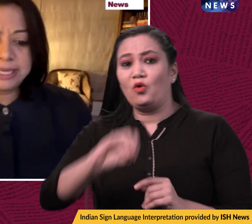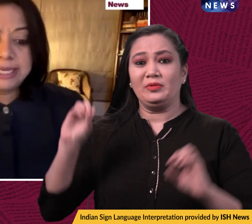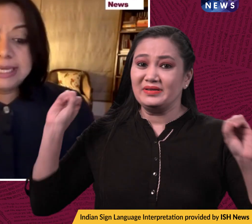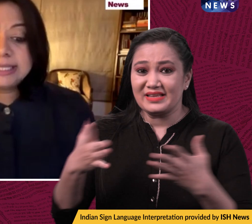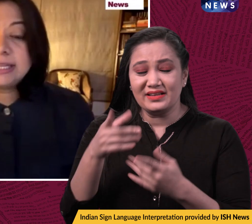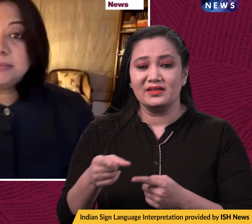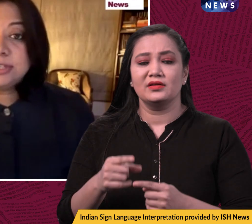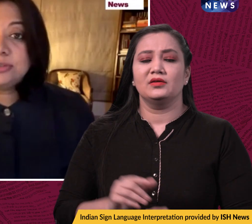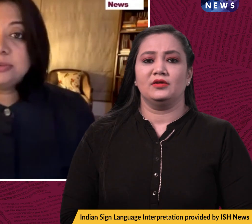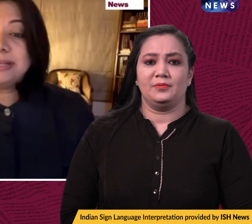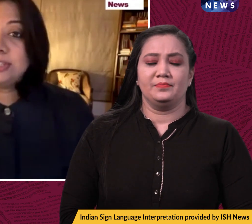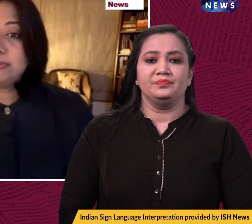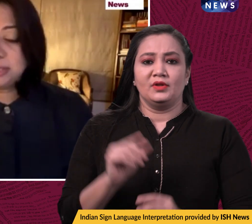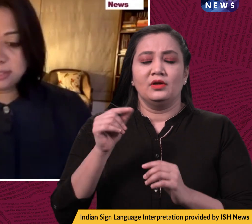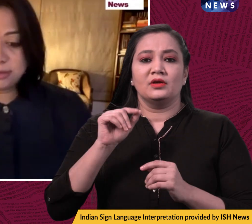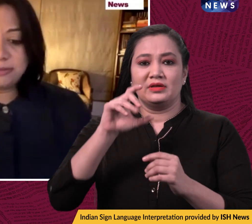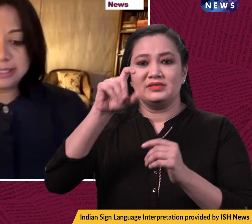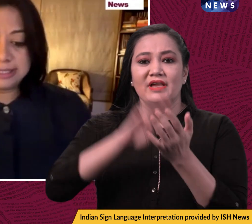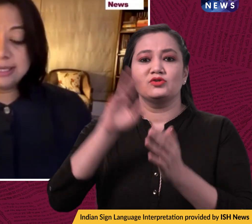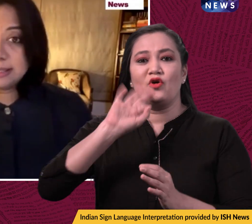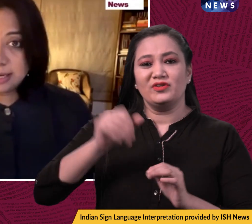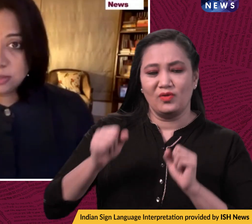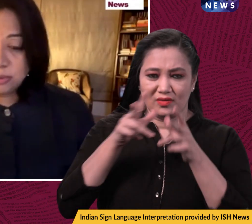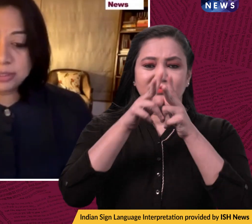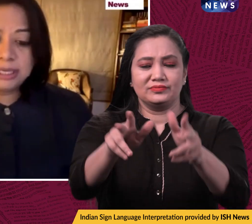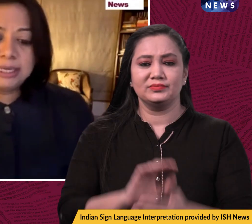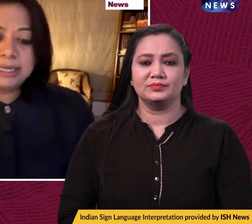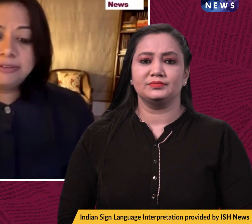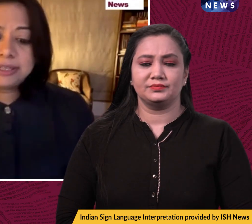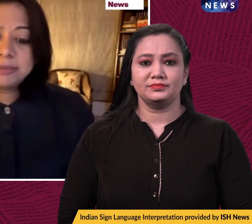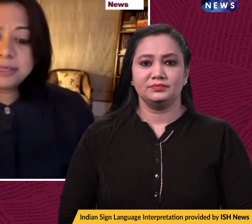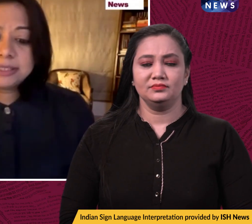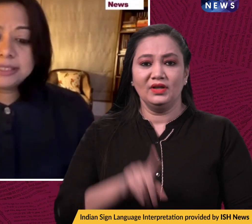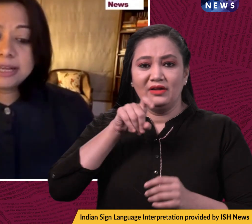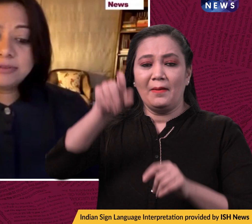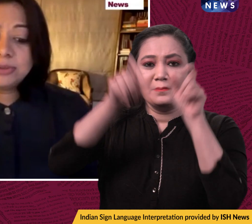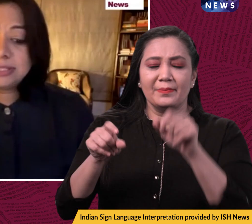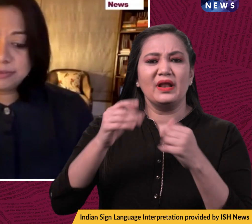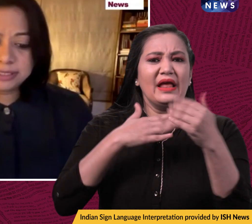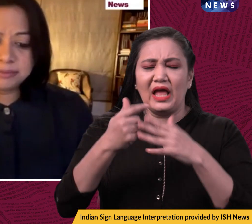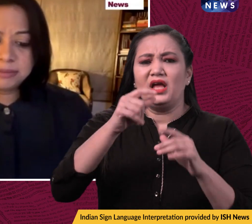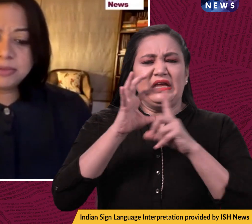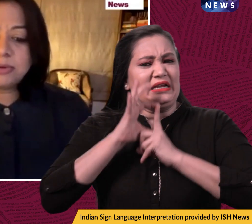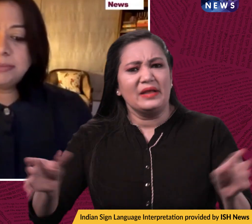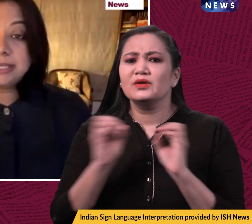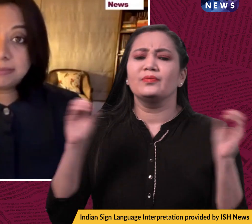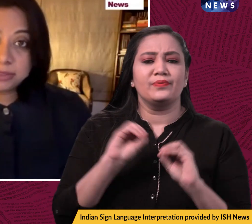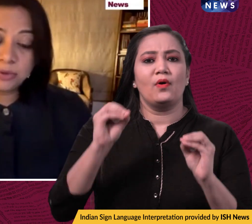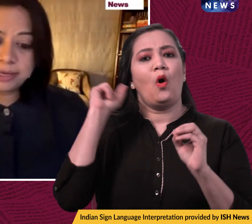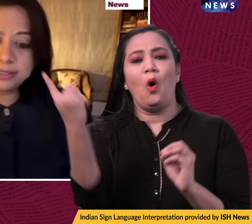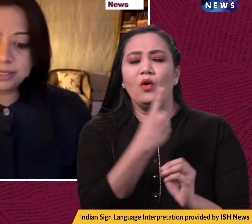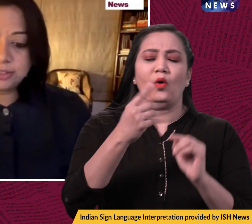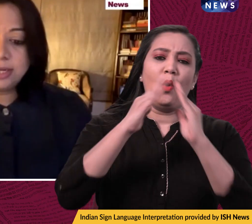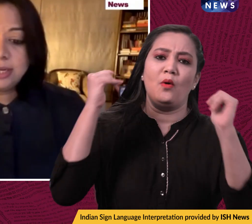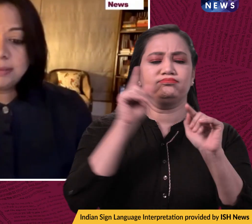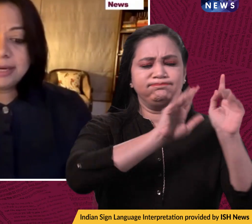October. In a statement issued by the Chief Minister's office, it says, and I quote, "Infected persons have no severe symptoms. All are being kept in